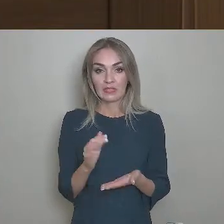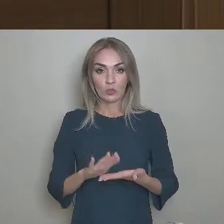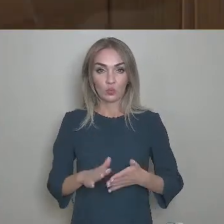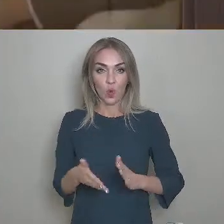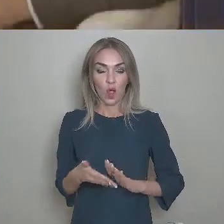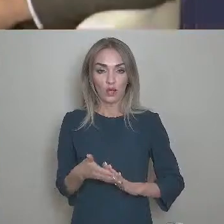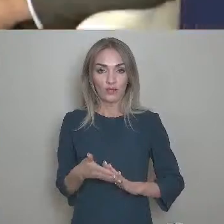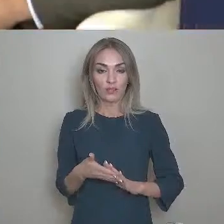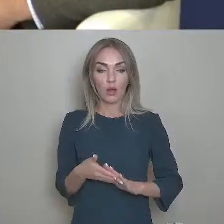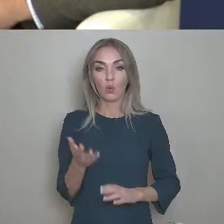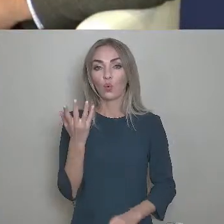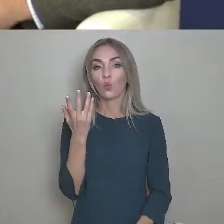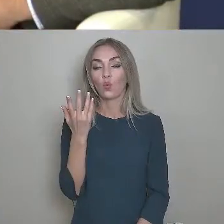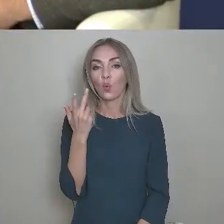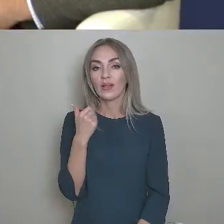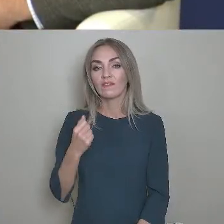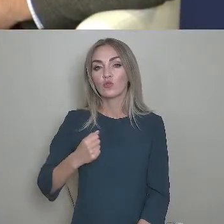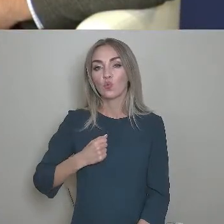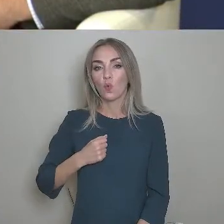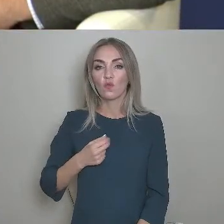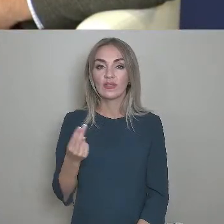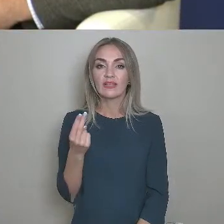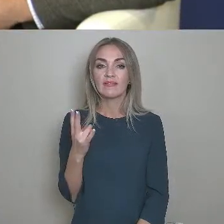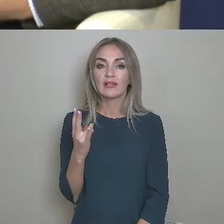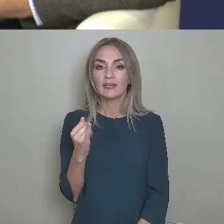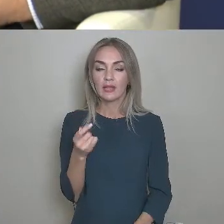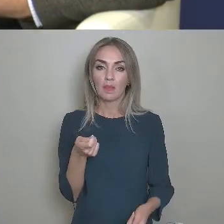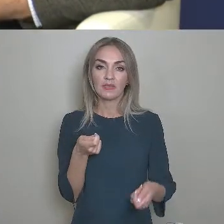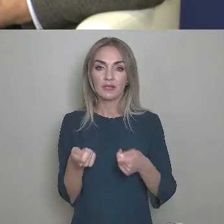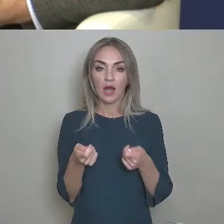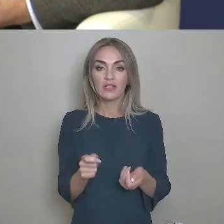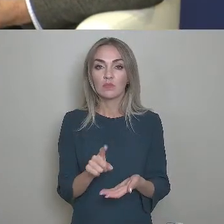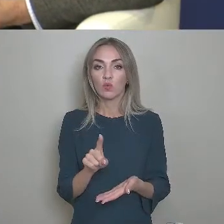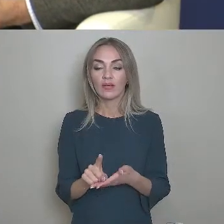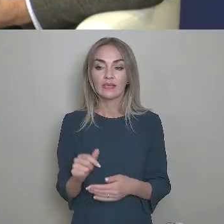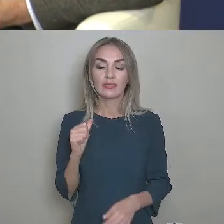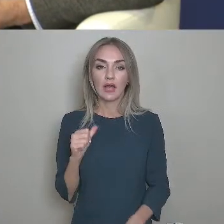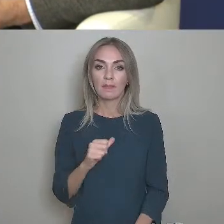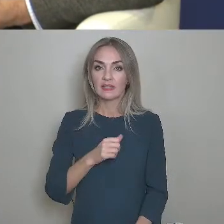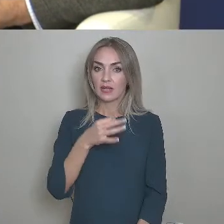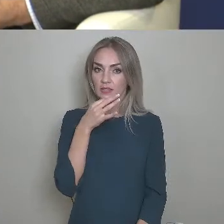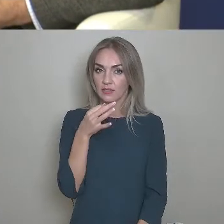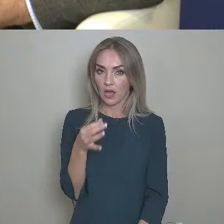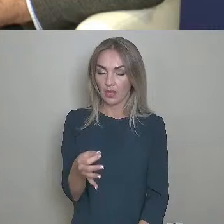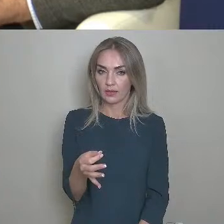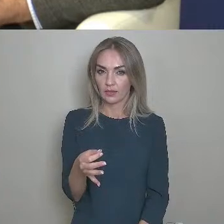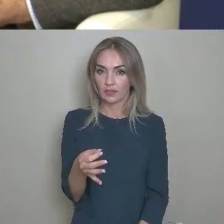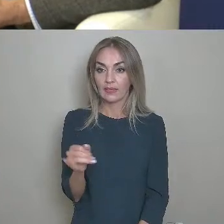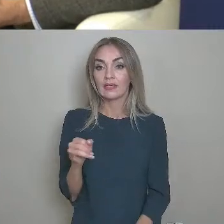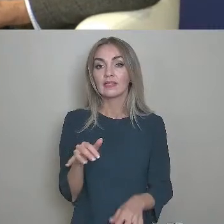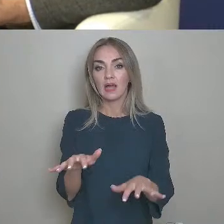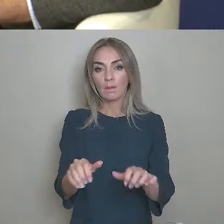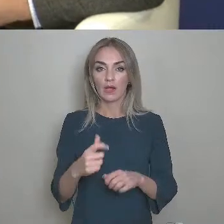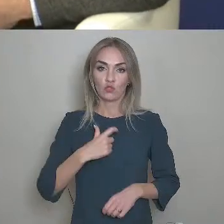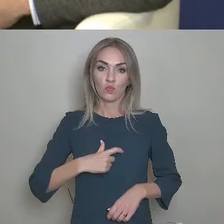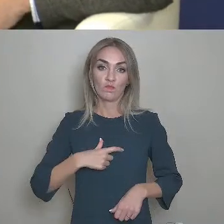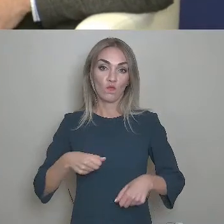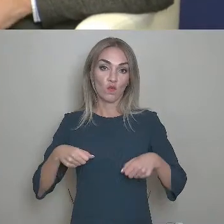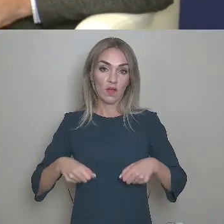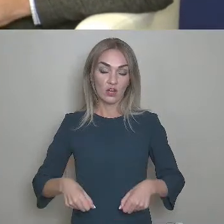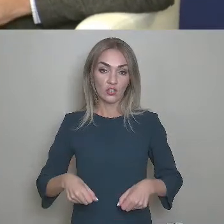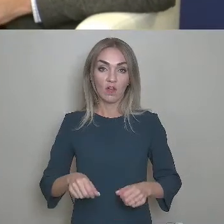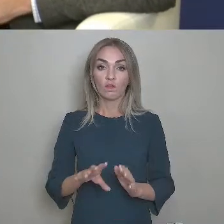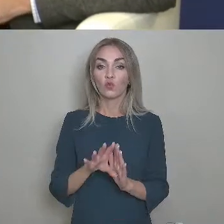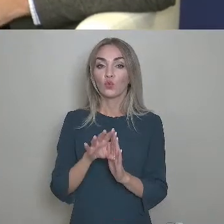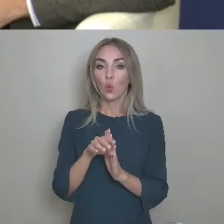mode regime. And the situation is created when the military civil administrations have to tell and to take